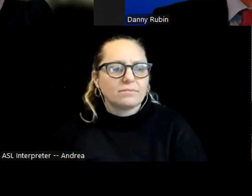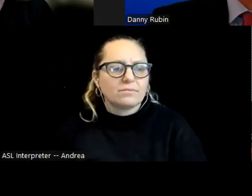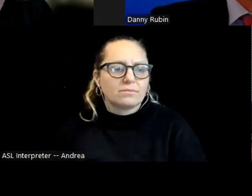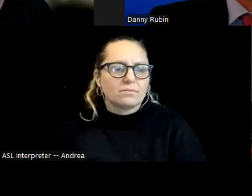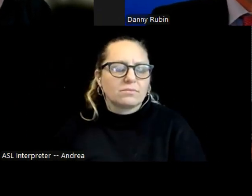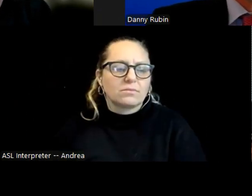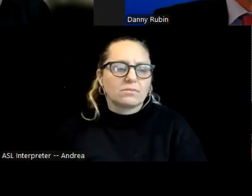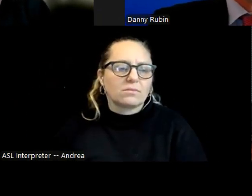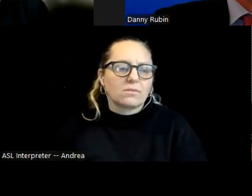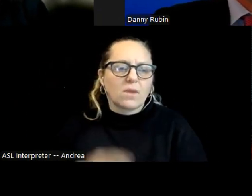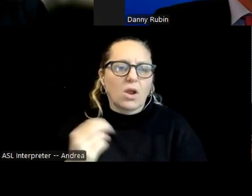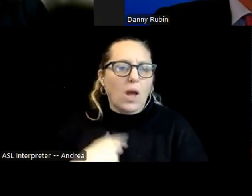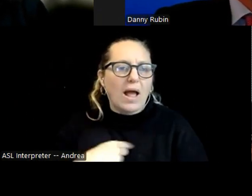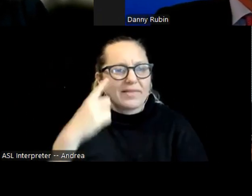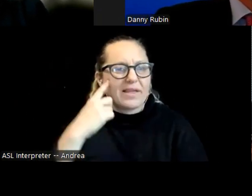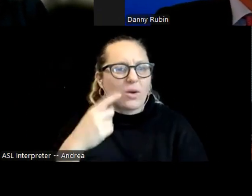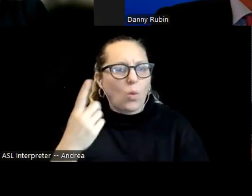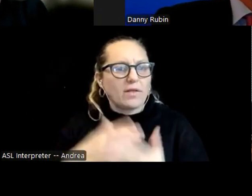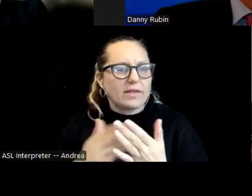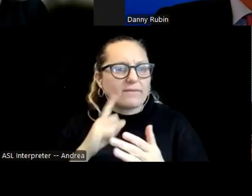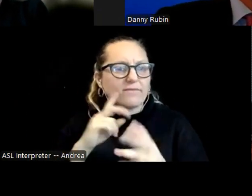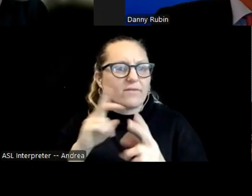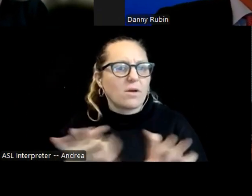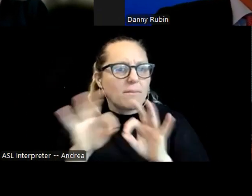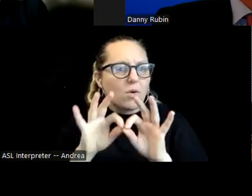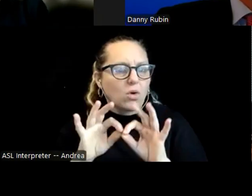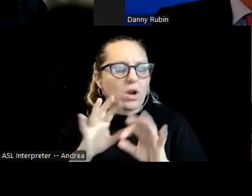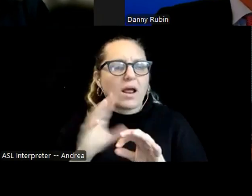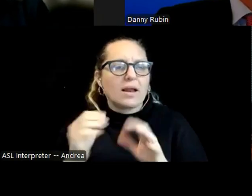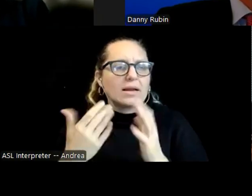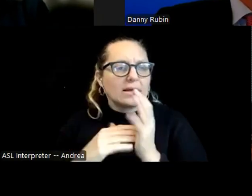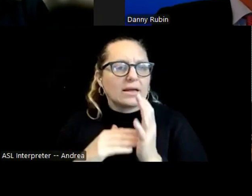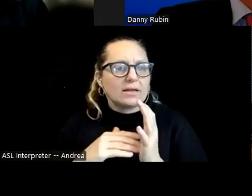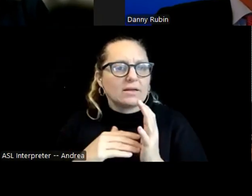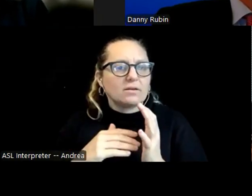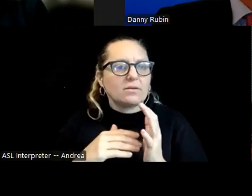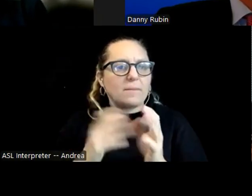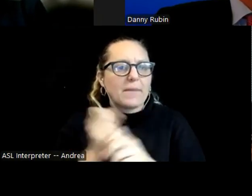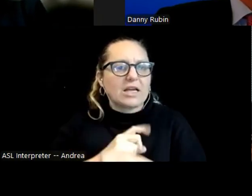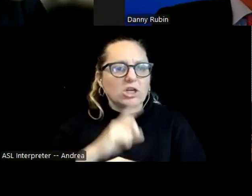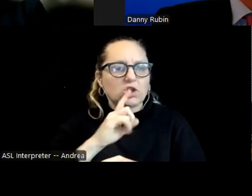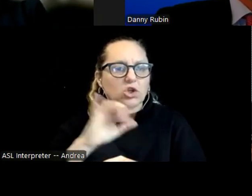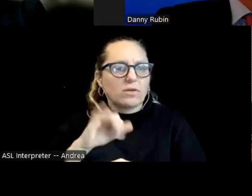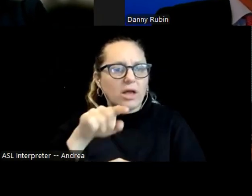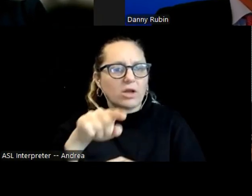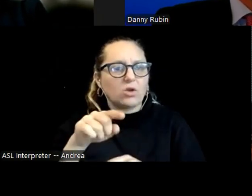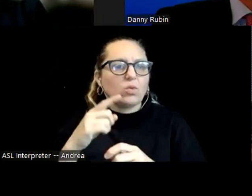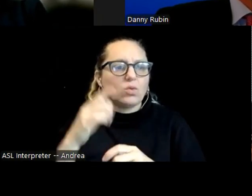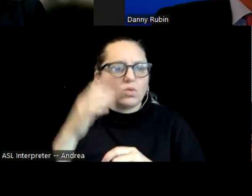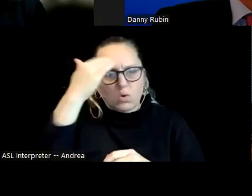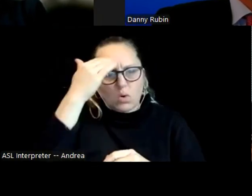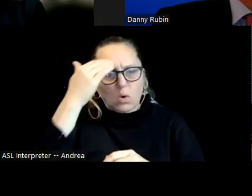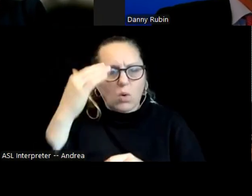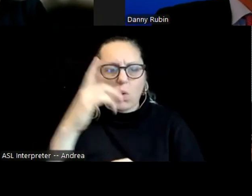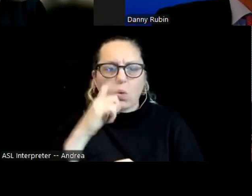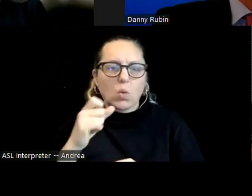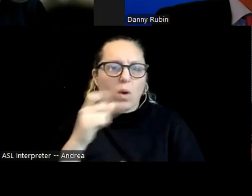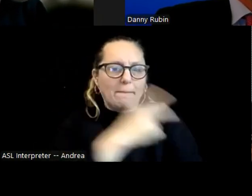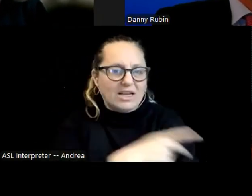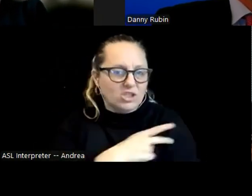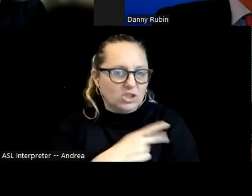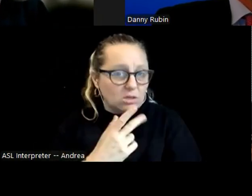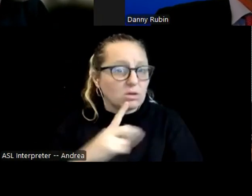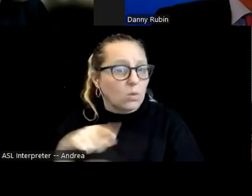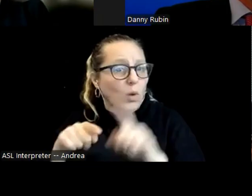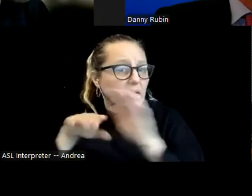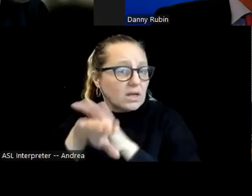the things that is important, and again, making sure that you know who that patient is as they come